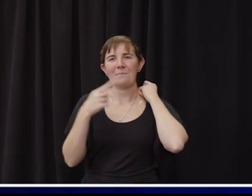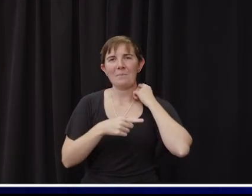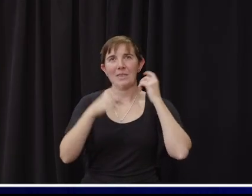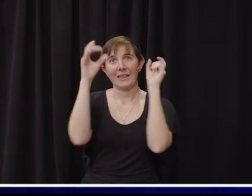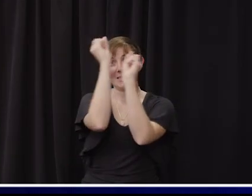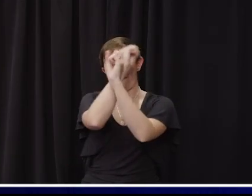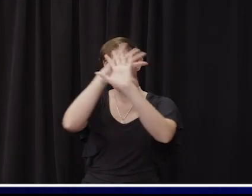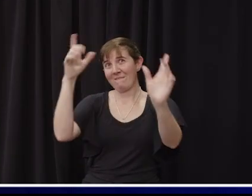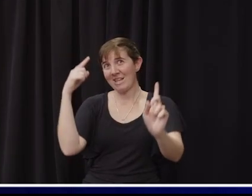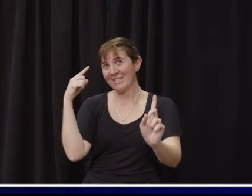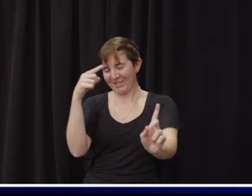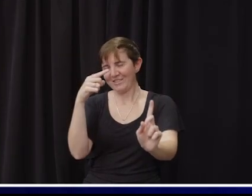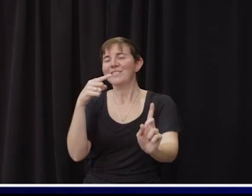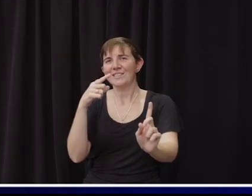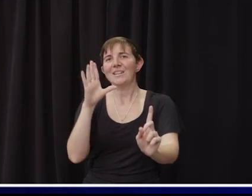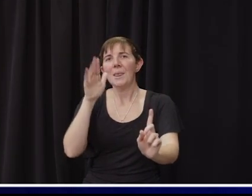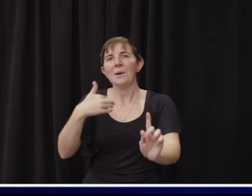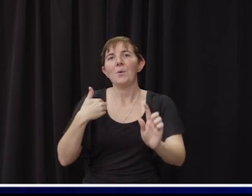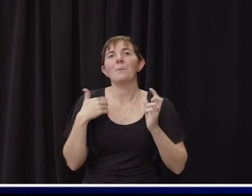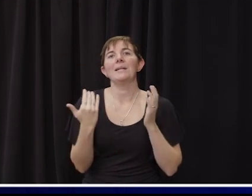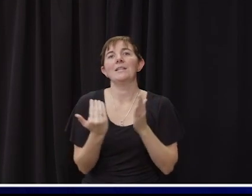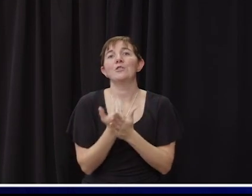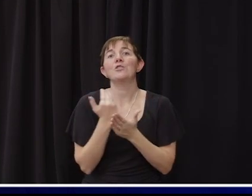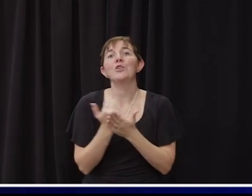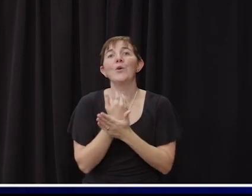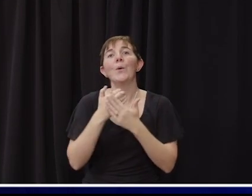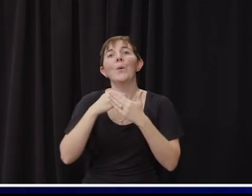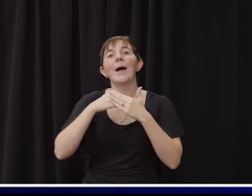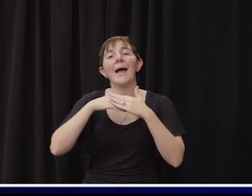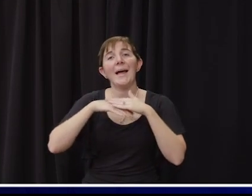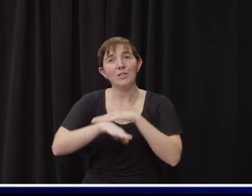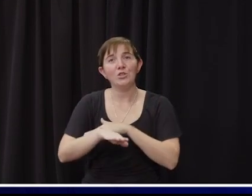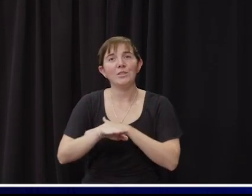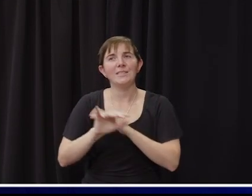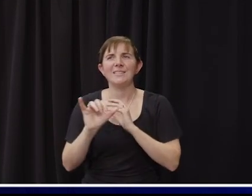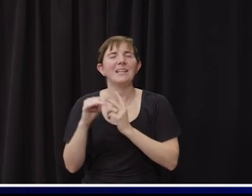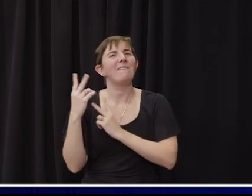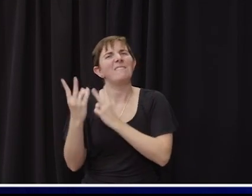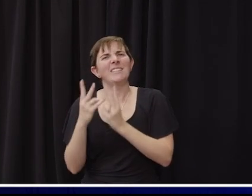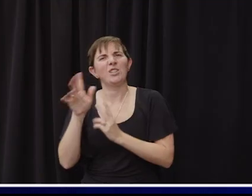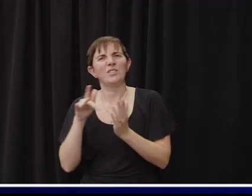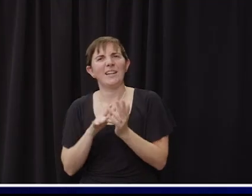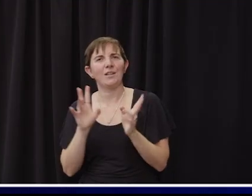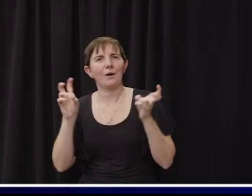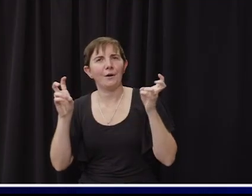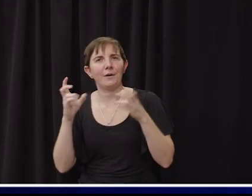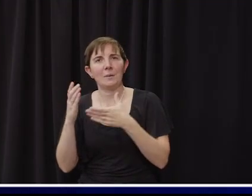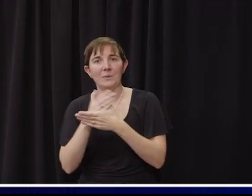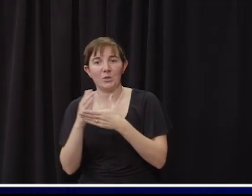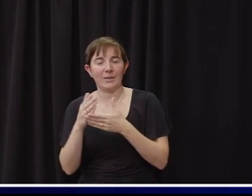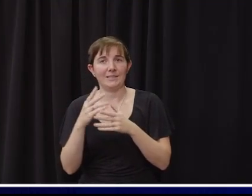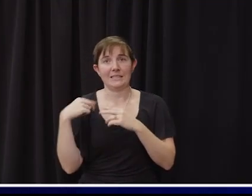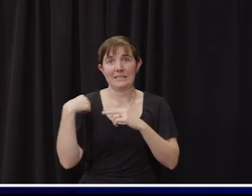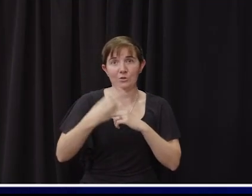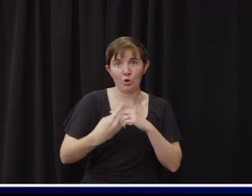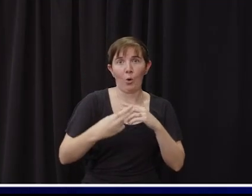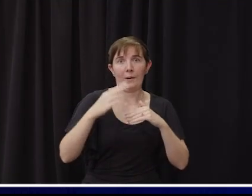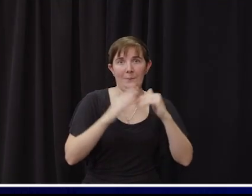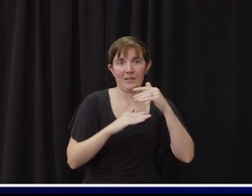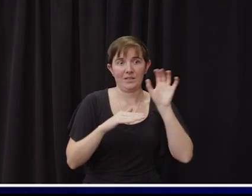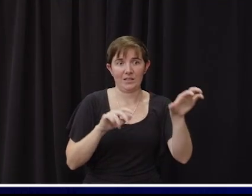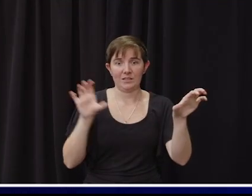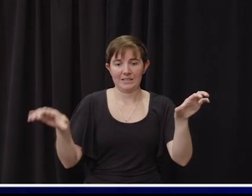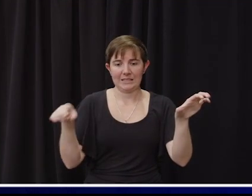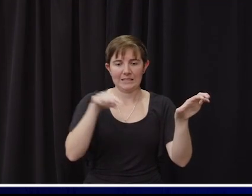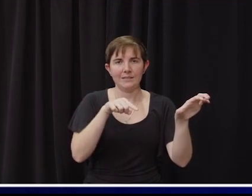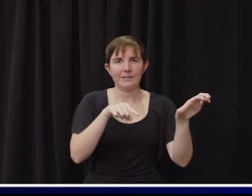vision, that there will be a new entrance, sort of like a visitor center between the two historic buildings. A